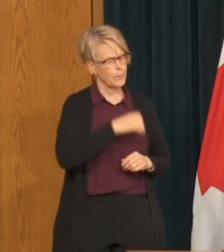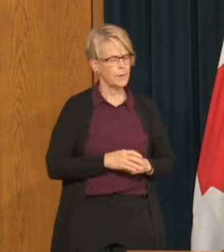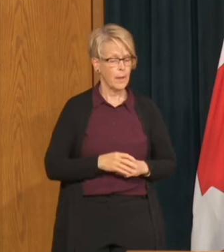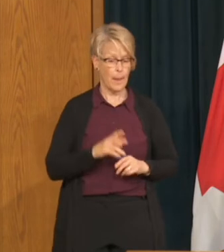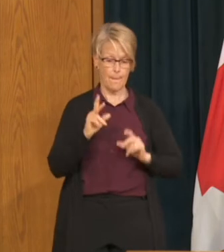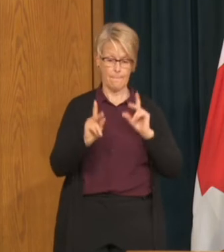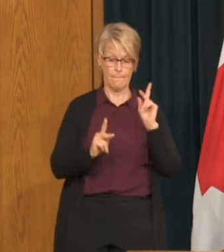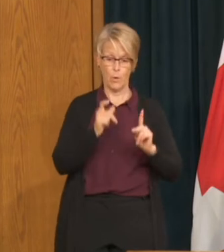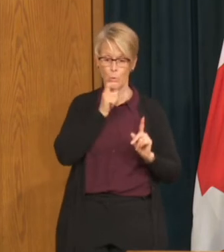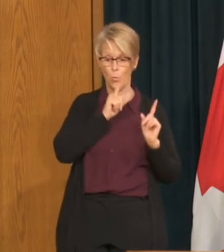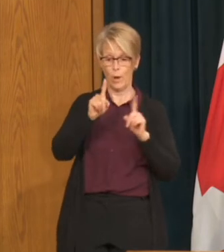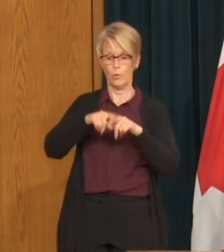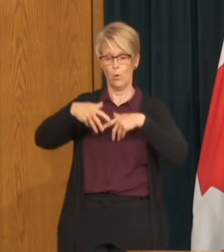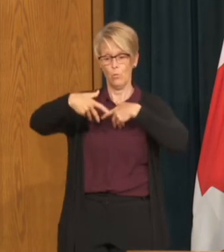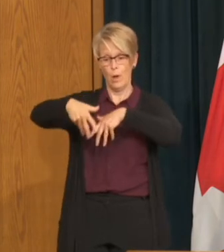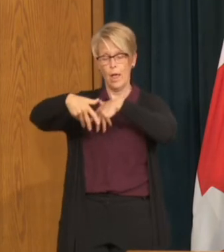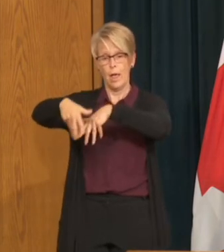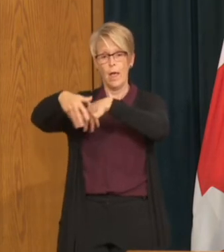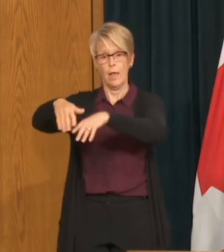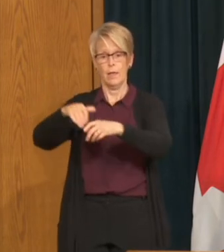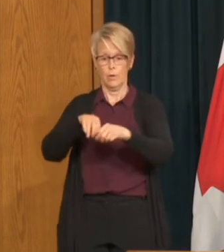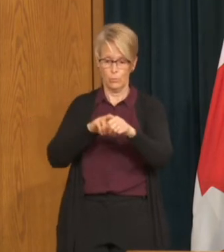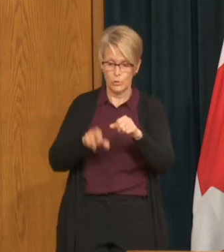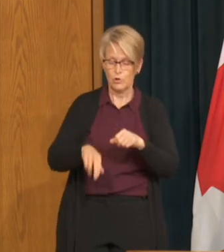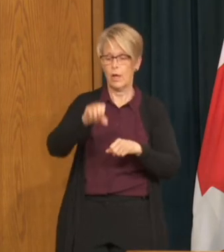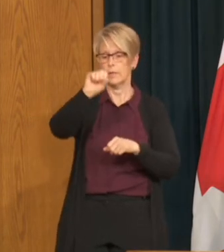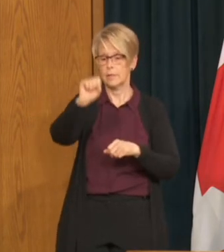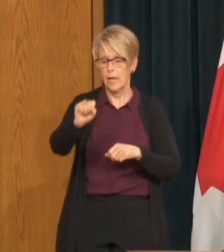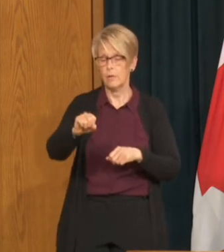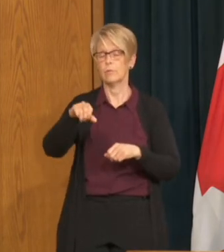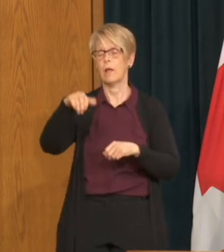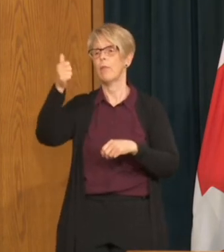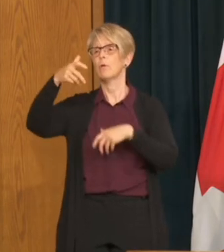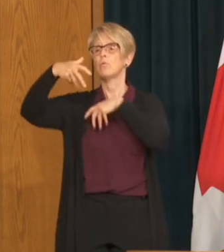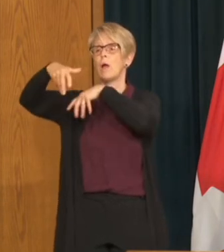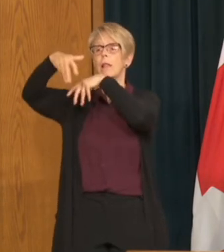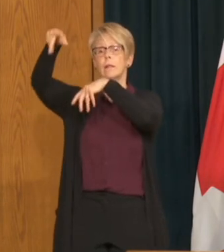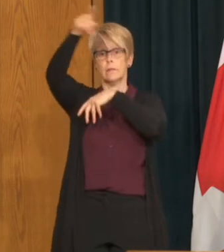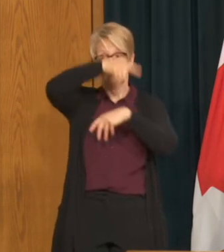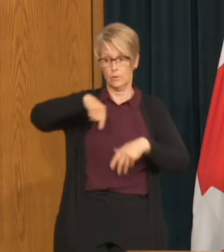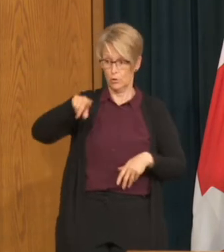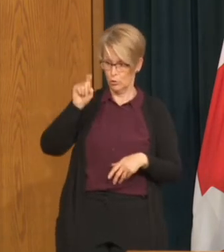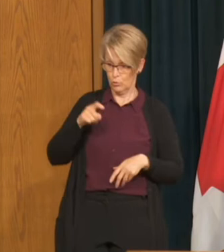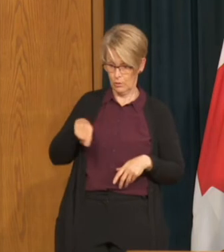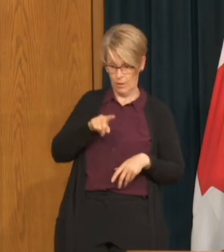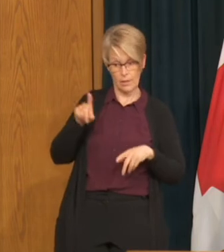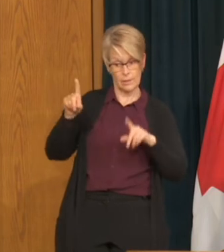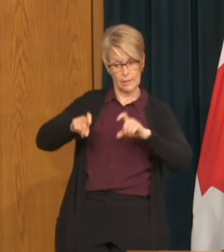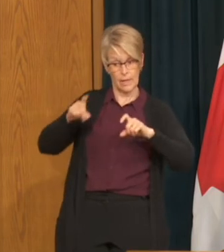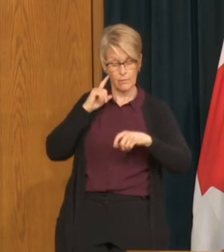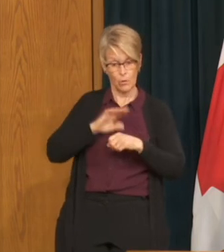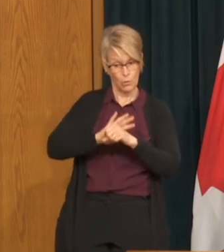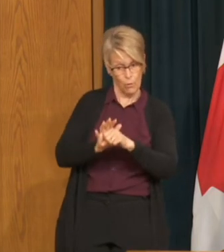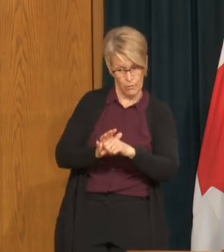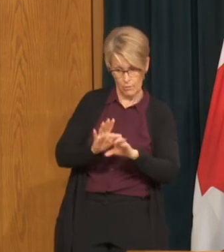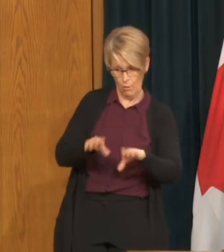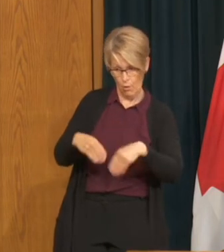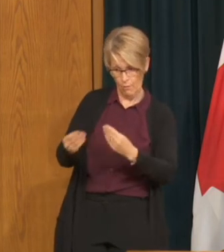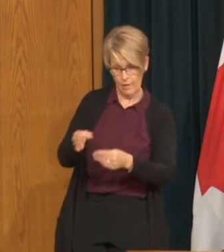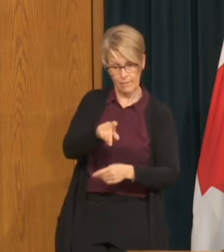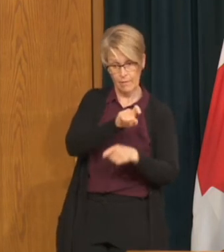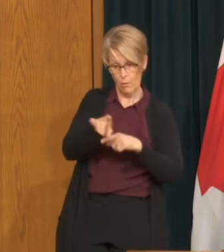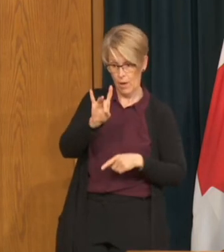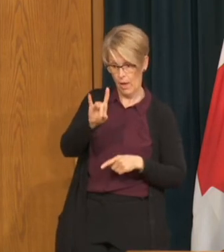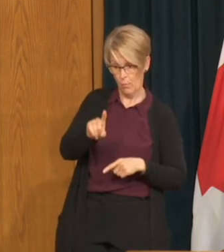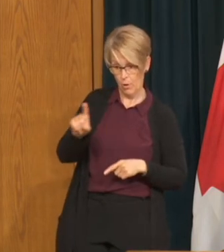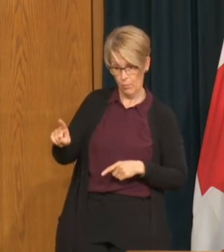who attended the recent rallies in Regina and Saskatoon, I know there's other ones happening around the province, should they be tested for COVID-19? Will they be offered a test if they call